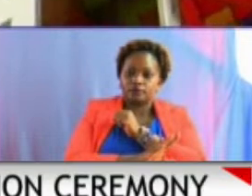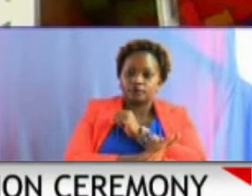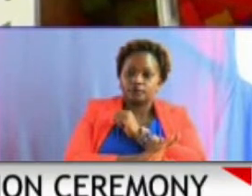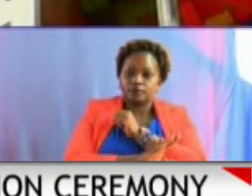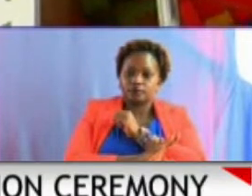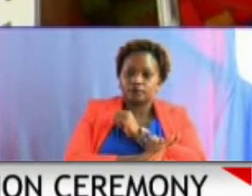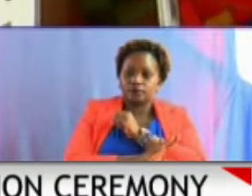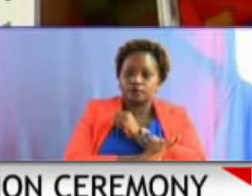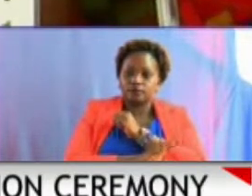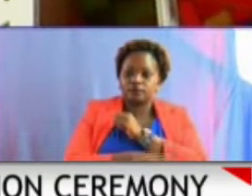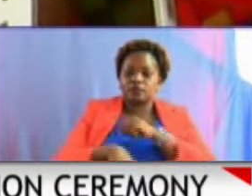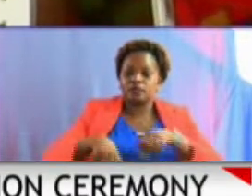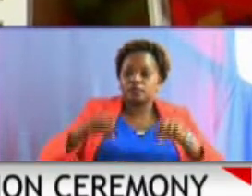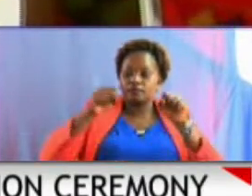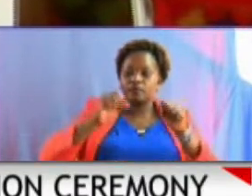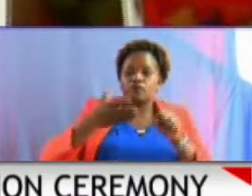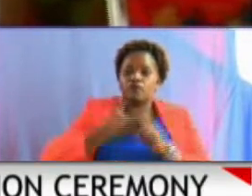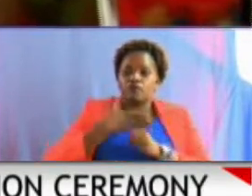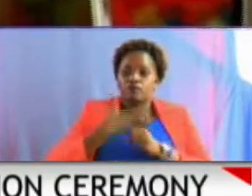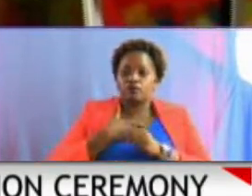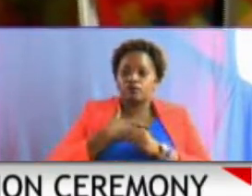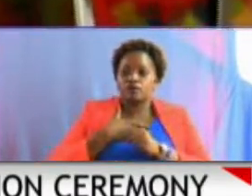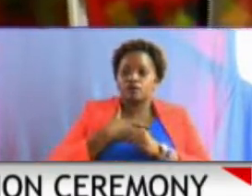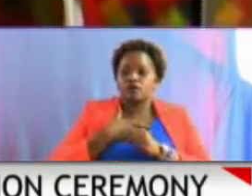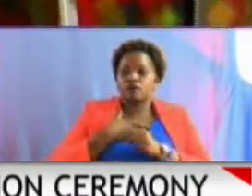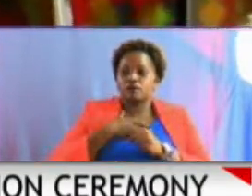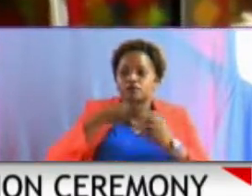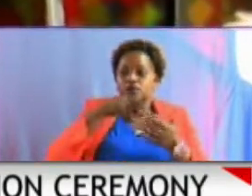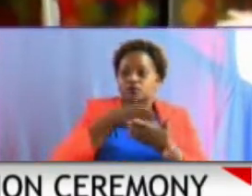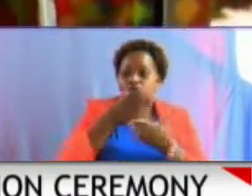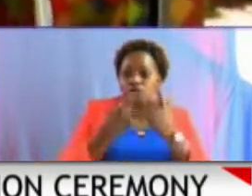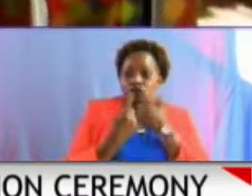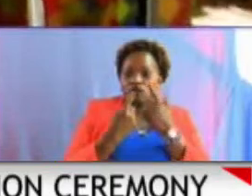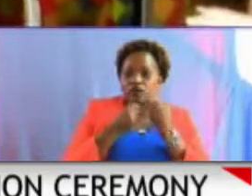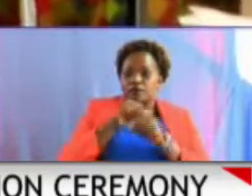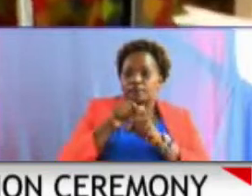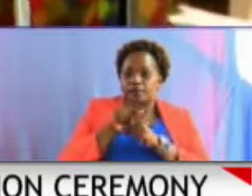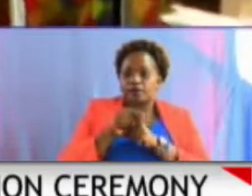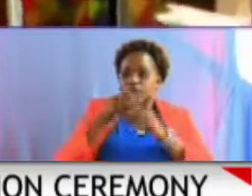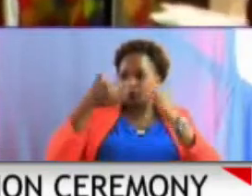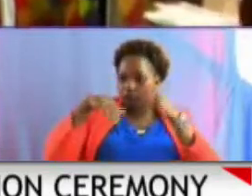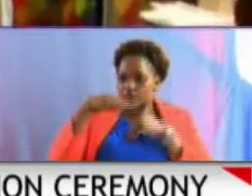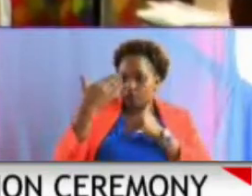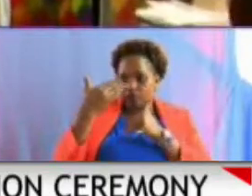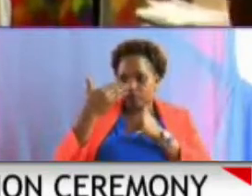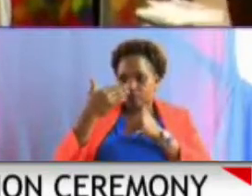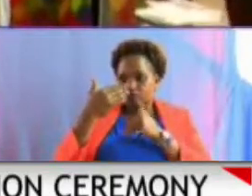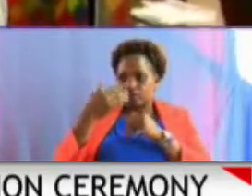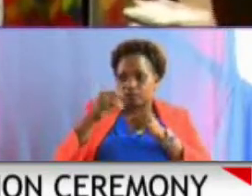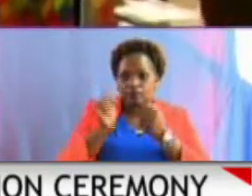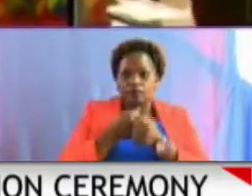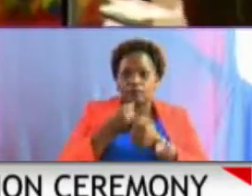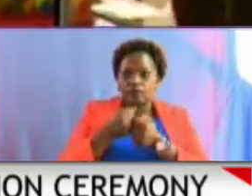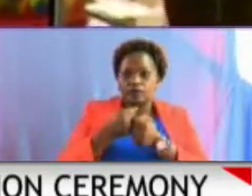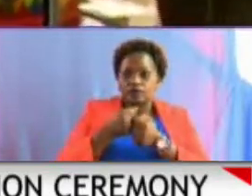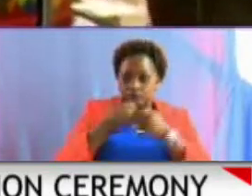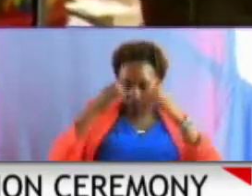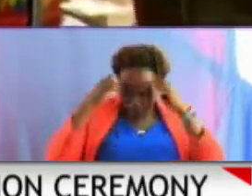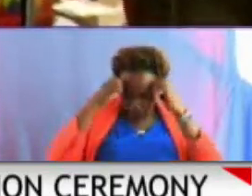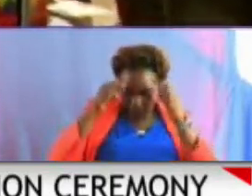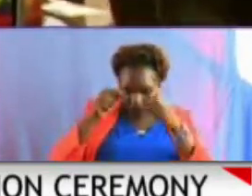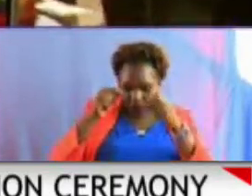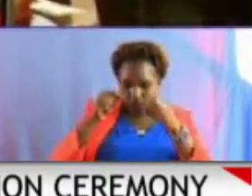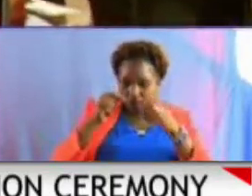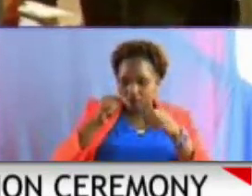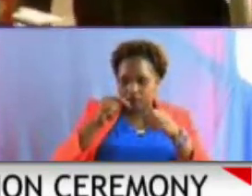The chairman of the council has stood here and talked about the university being unable to fence its land